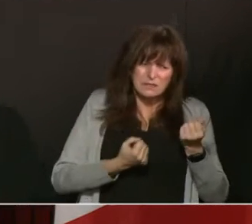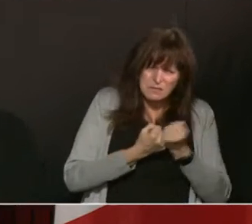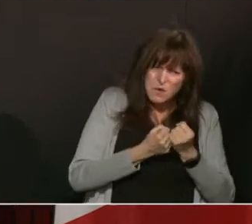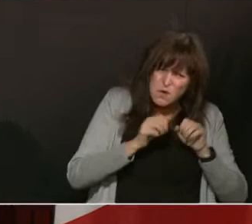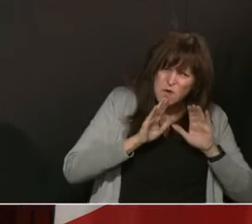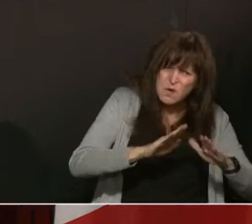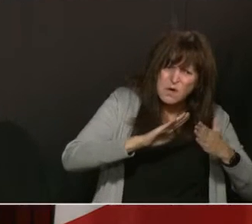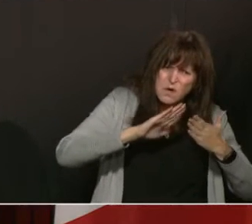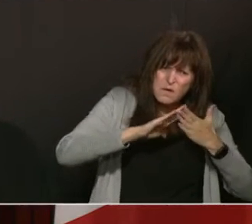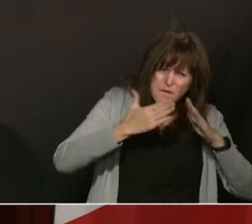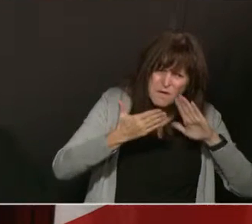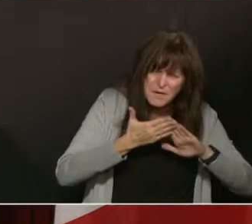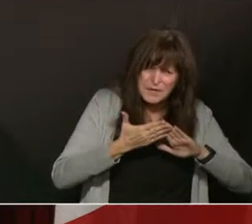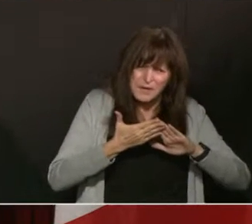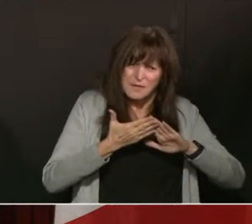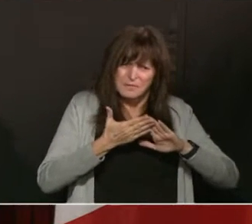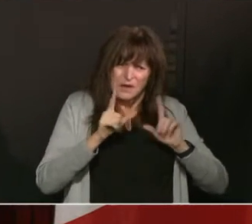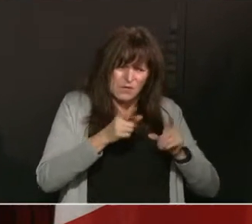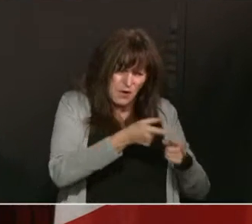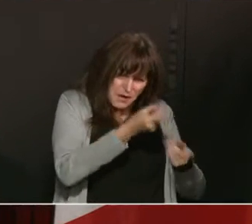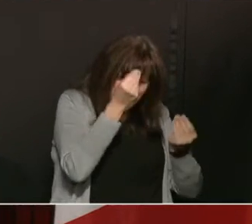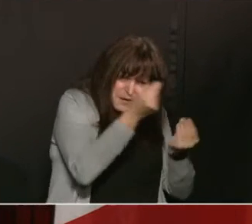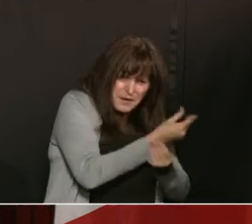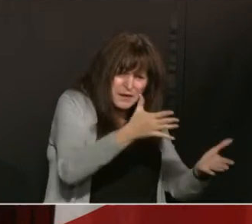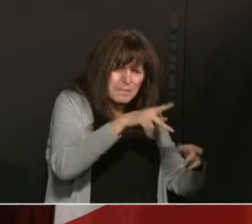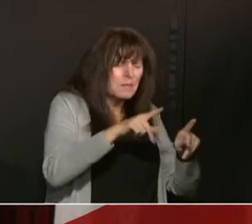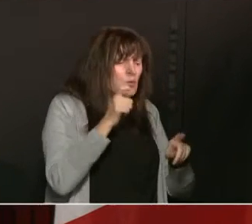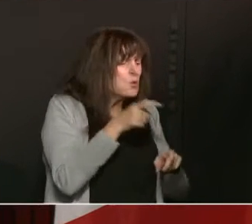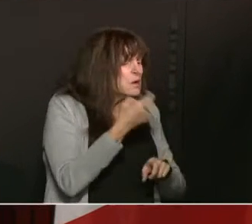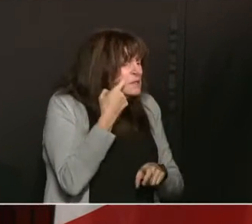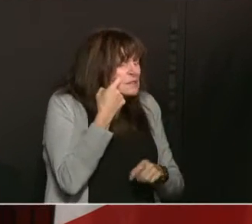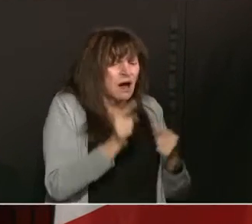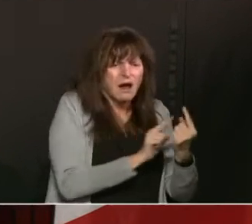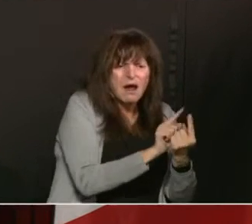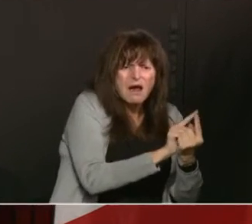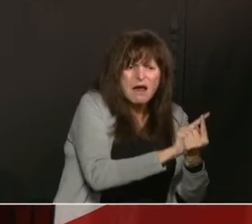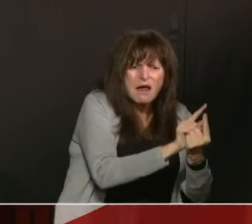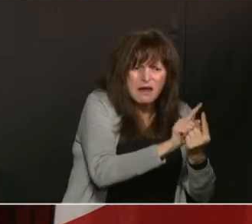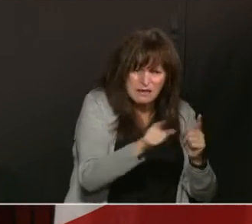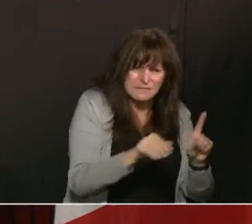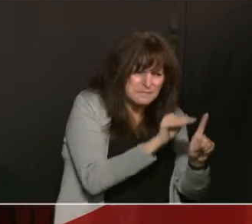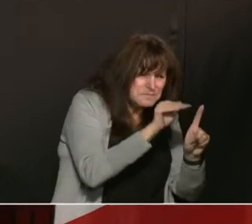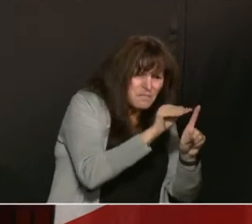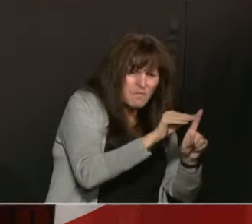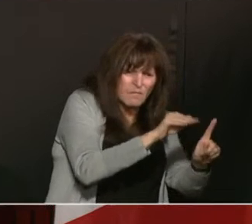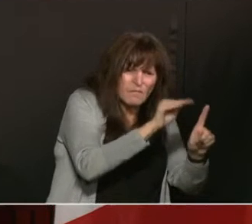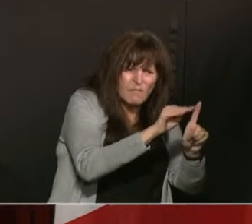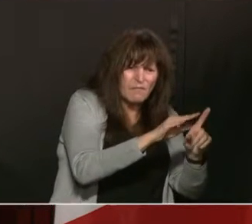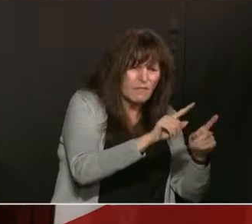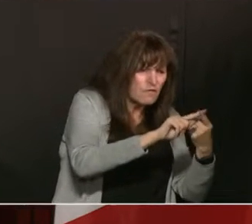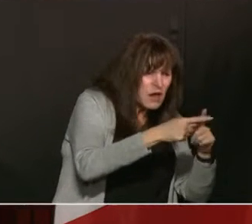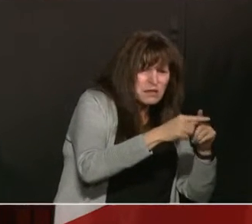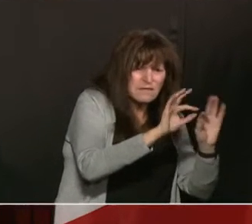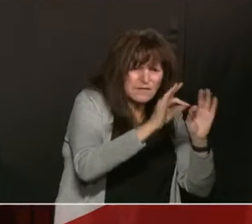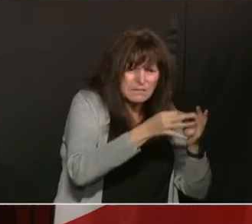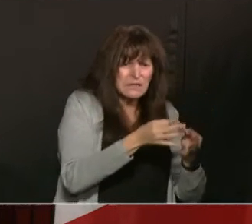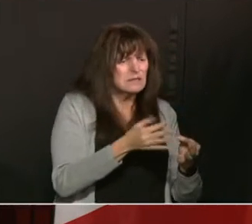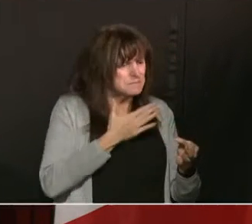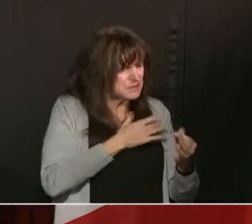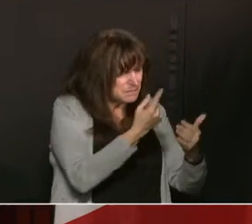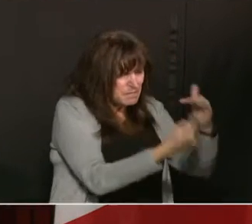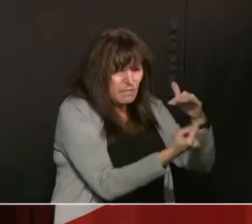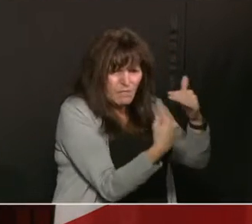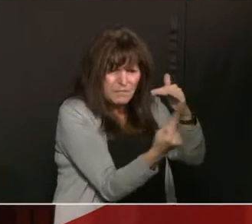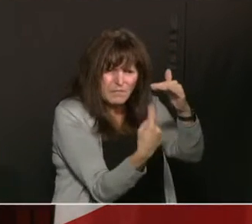you've been in close contact with and asking them to isolate as well. As cases continue to rise at a